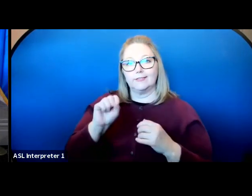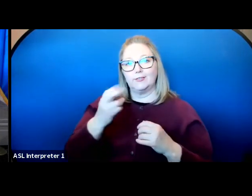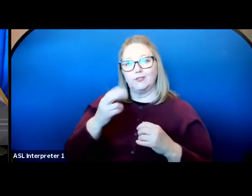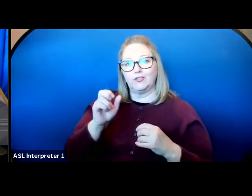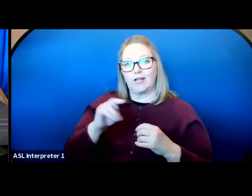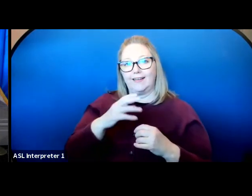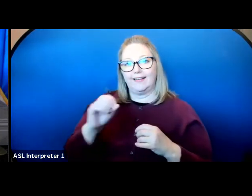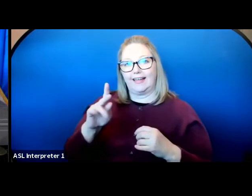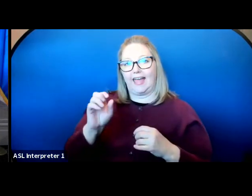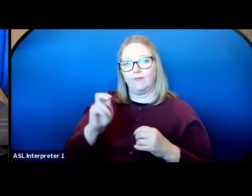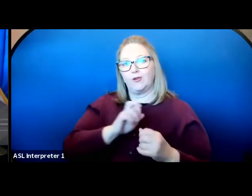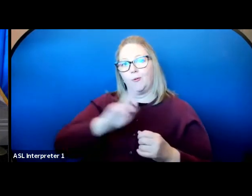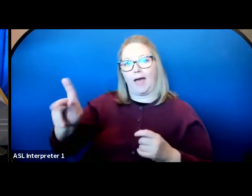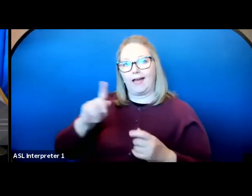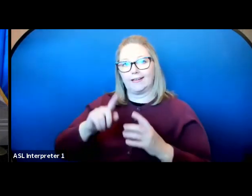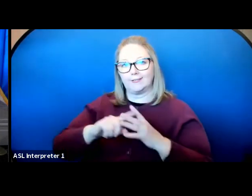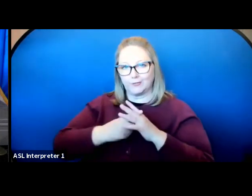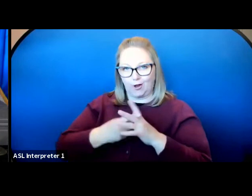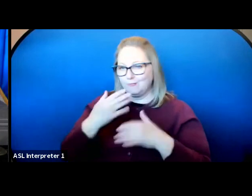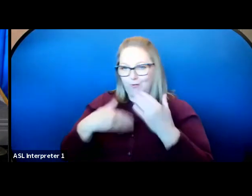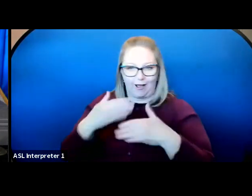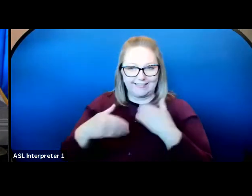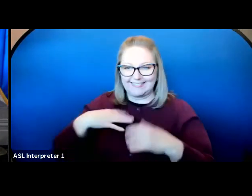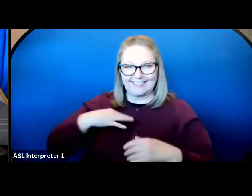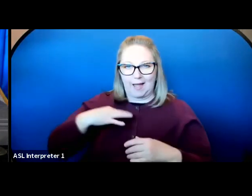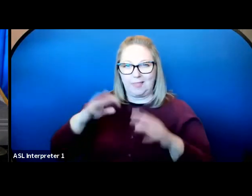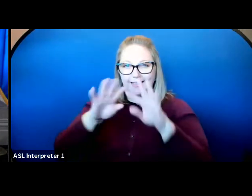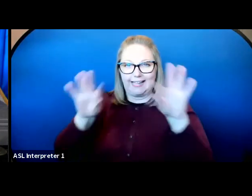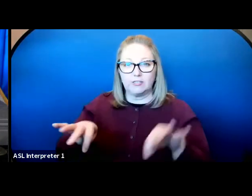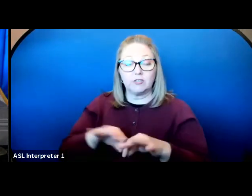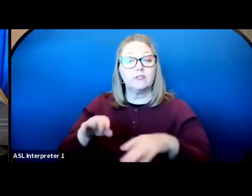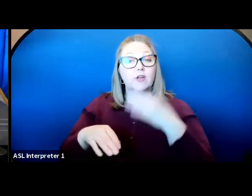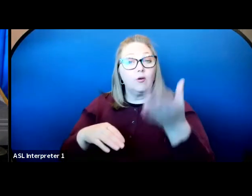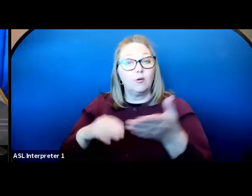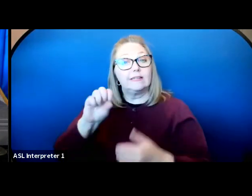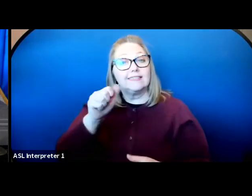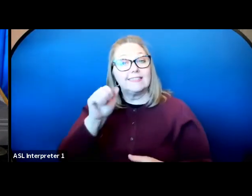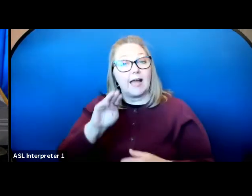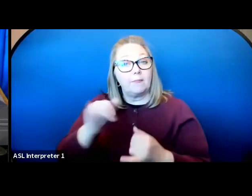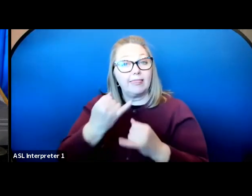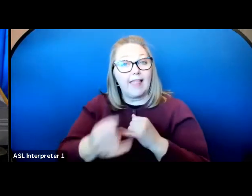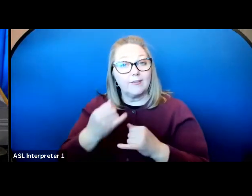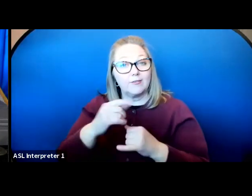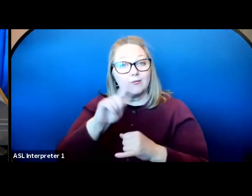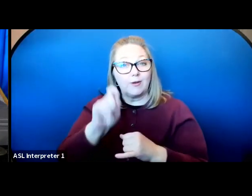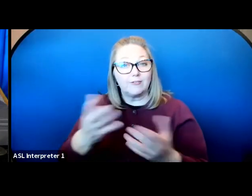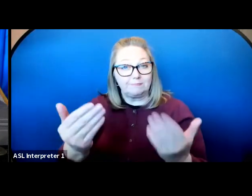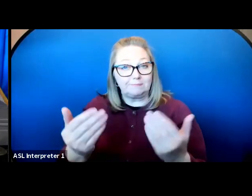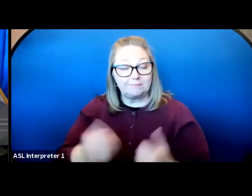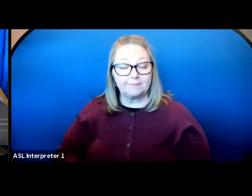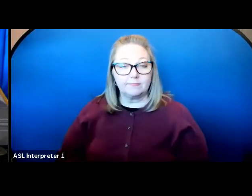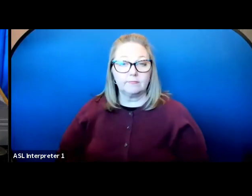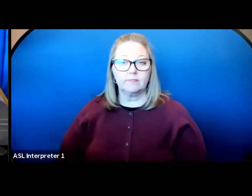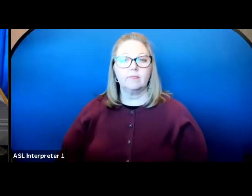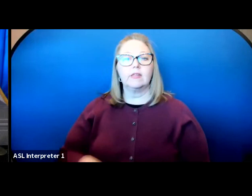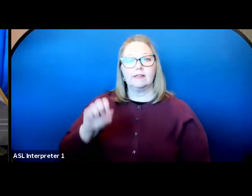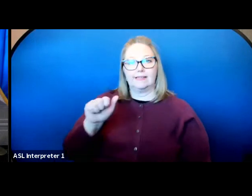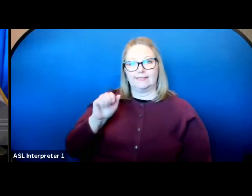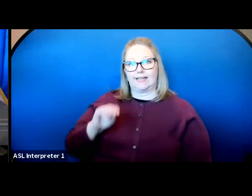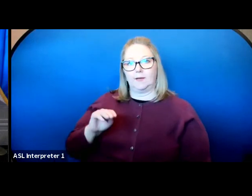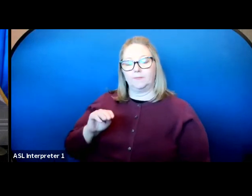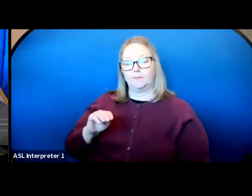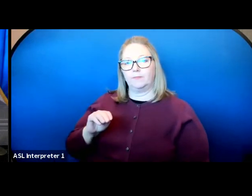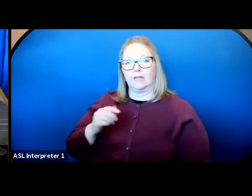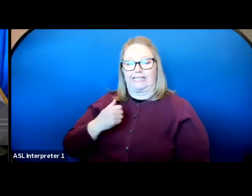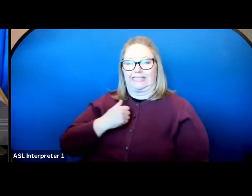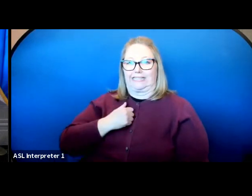quickly as possible. So Sam, I think we'll go ahead with you for the last question. Hi, thank you for taking my question. Apologies if I haven't done my